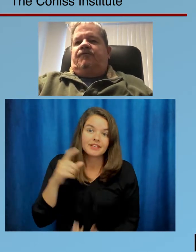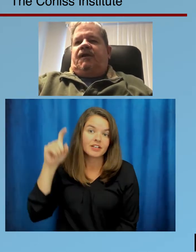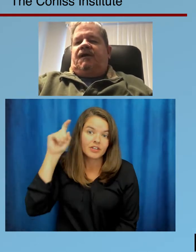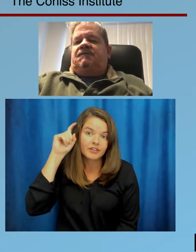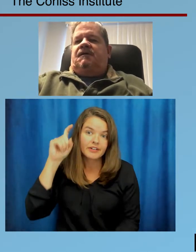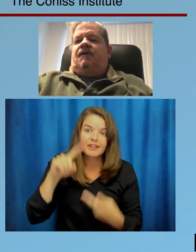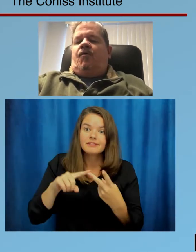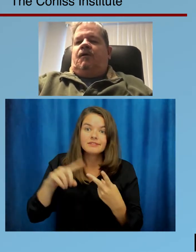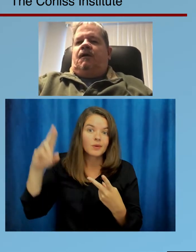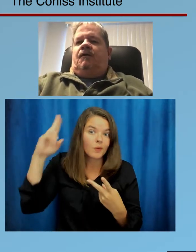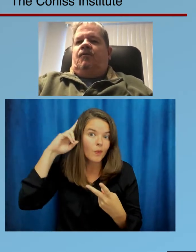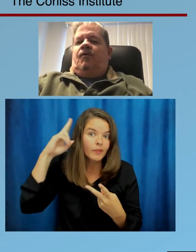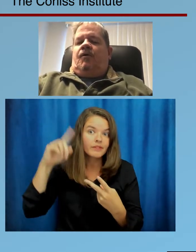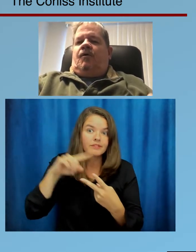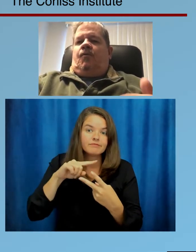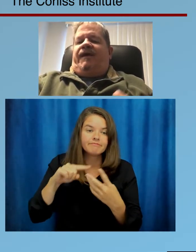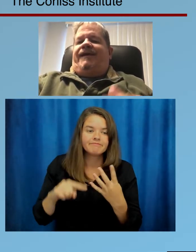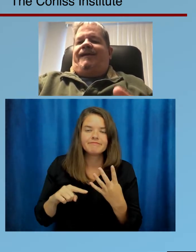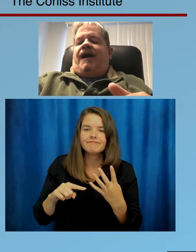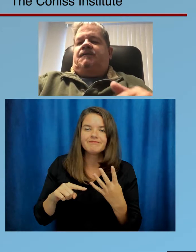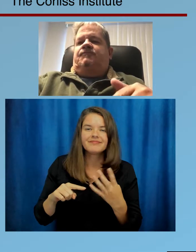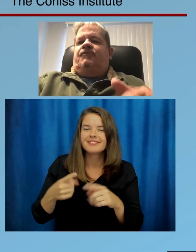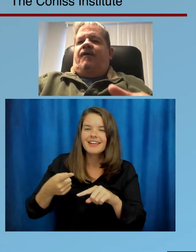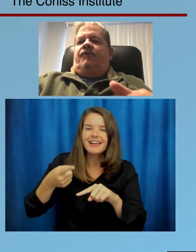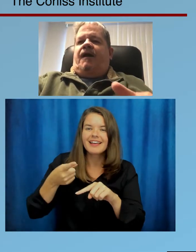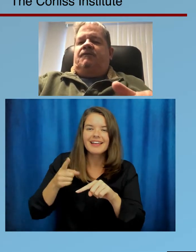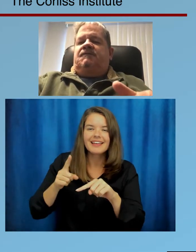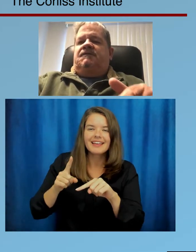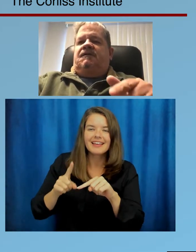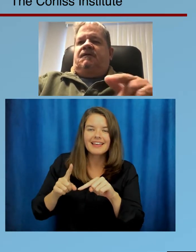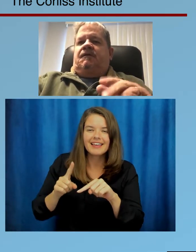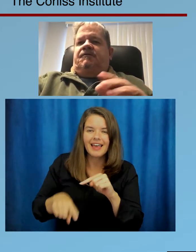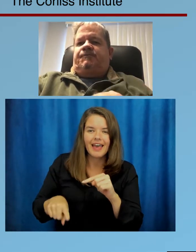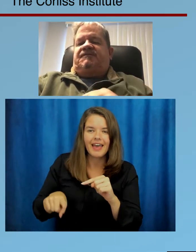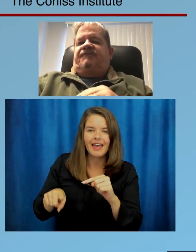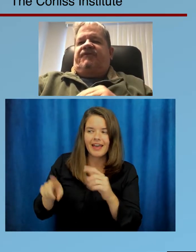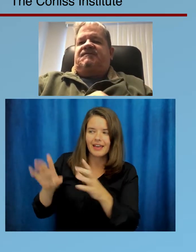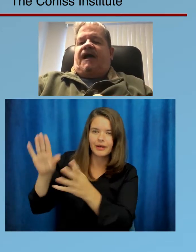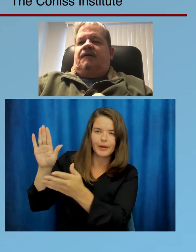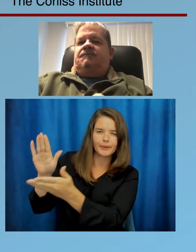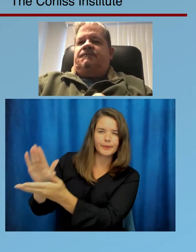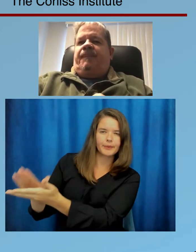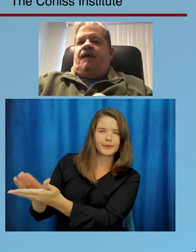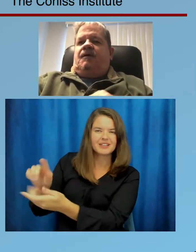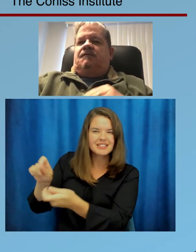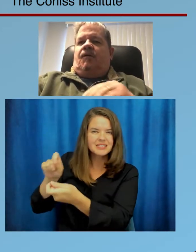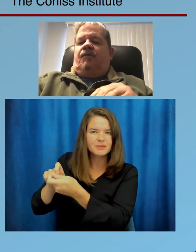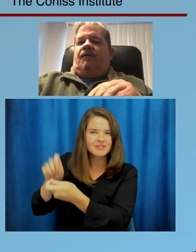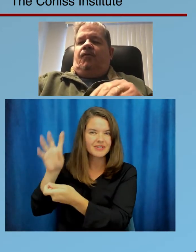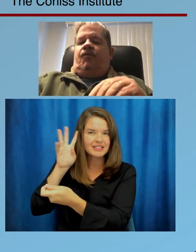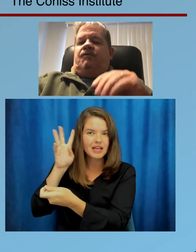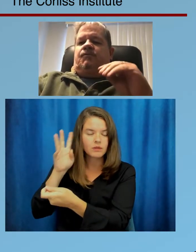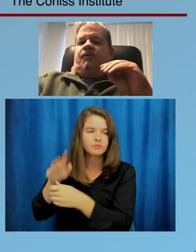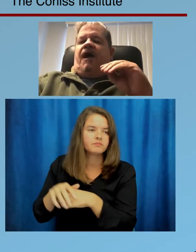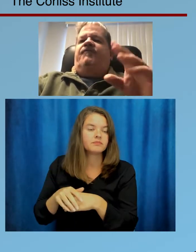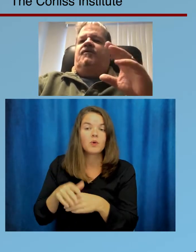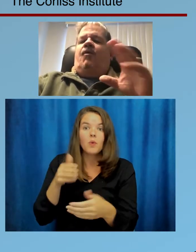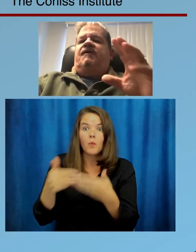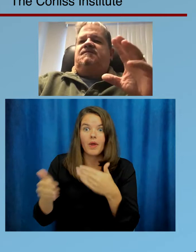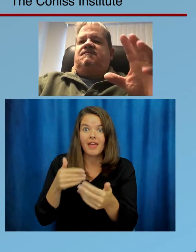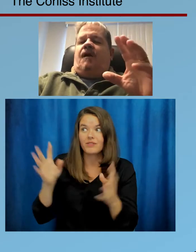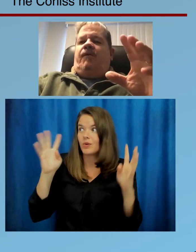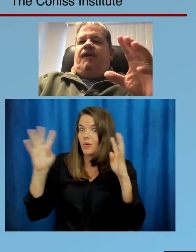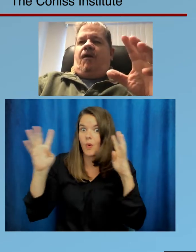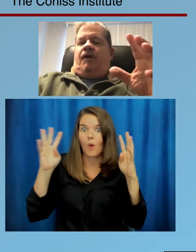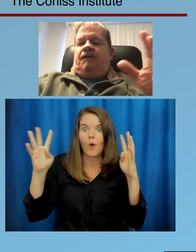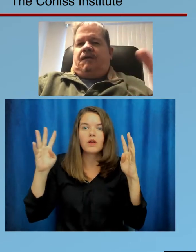with hearing aids and cochlea, we cannot drown out specific sound. So in other words, whatever